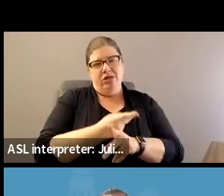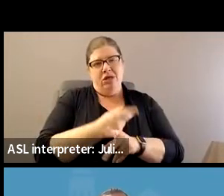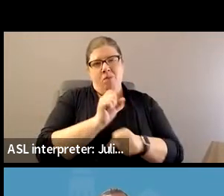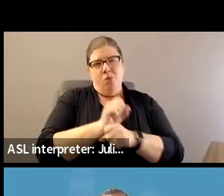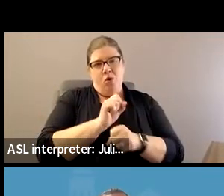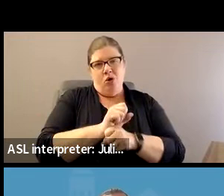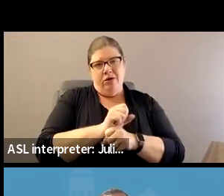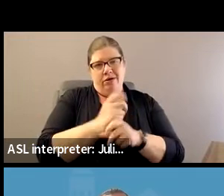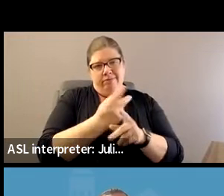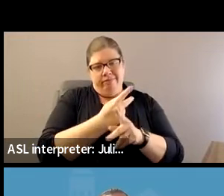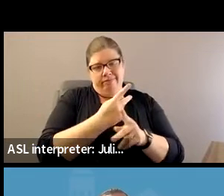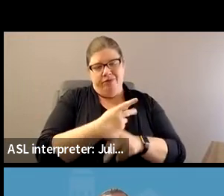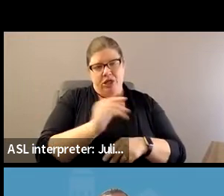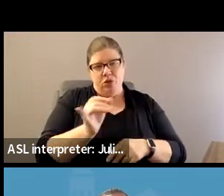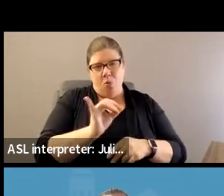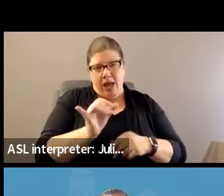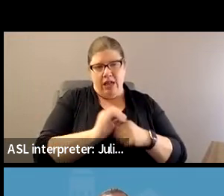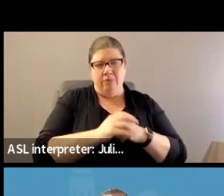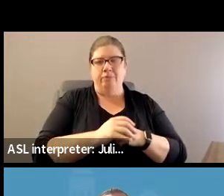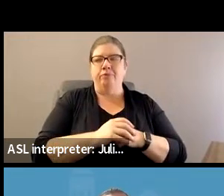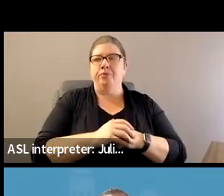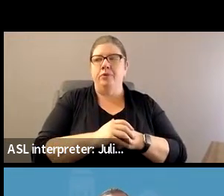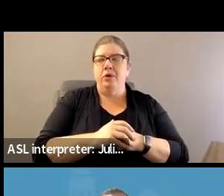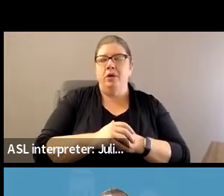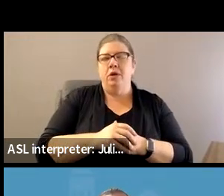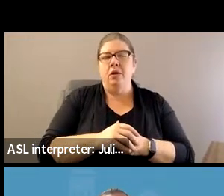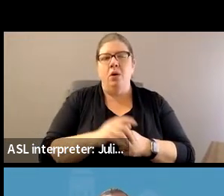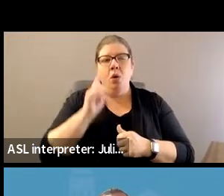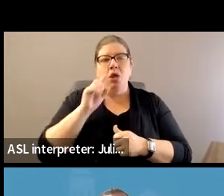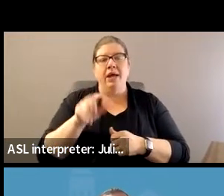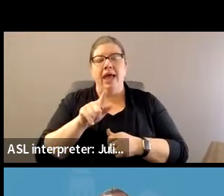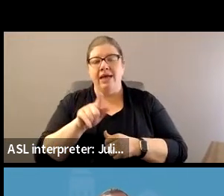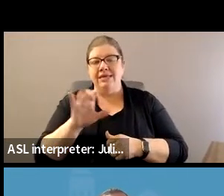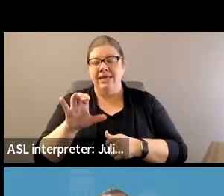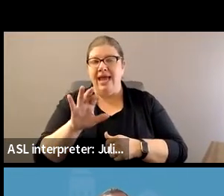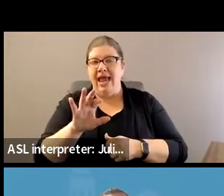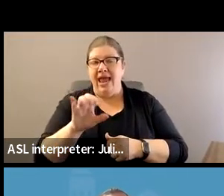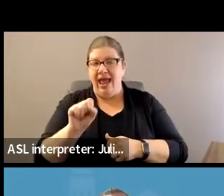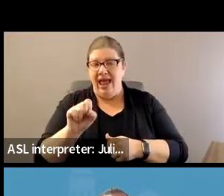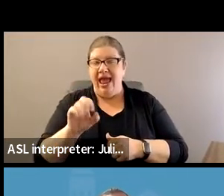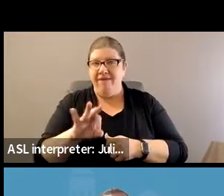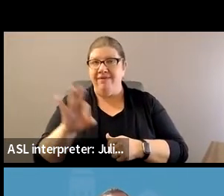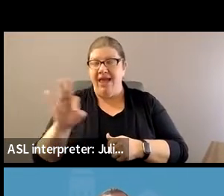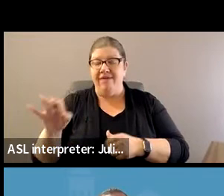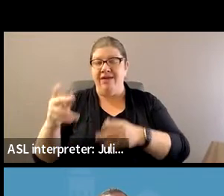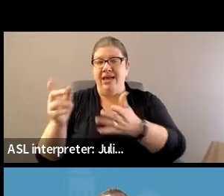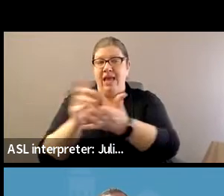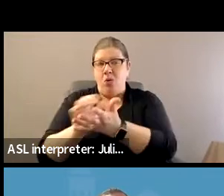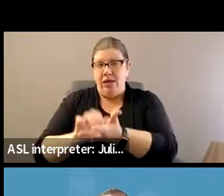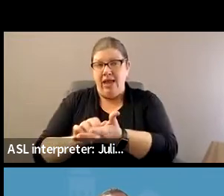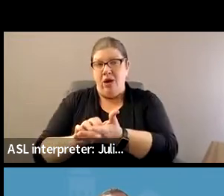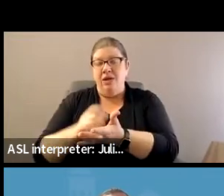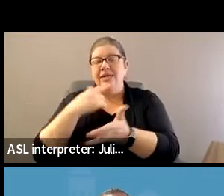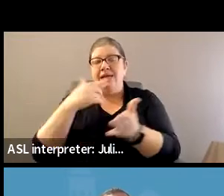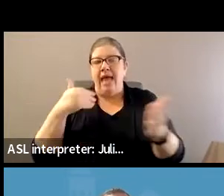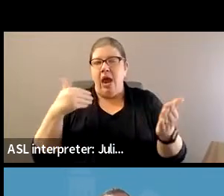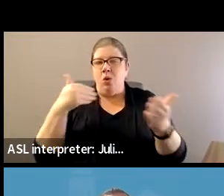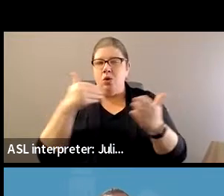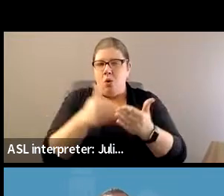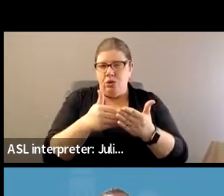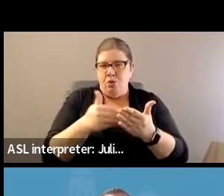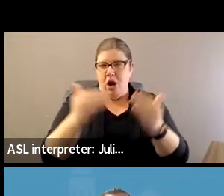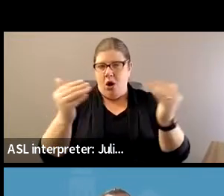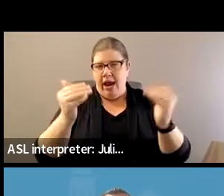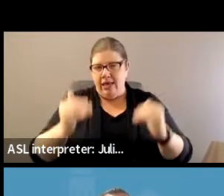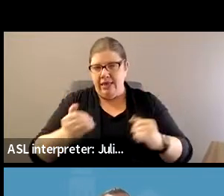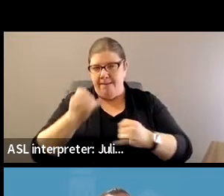here as well. So when we look at the LCFF calculator, it will tell us down at the bottom how close we are to